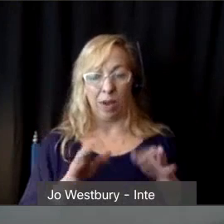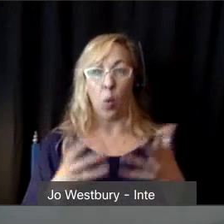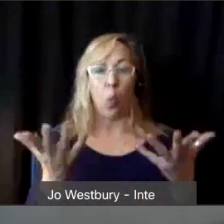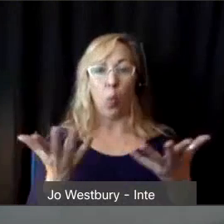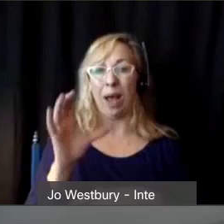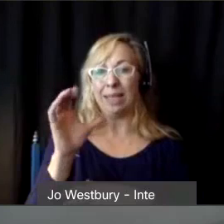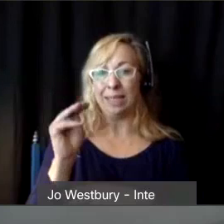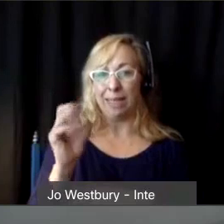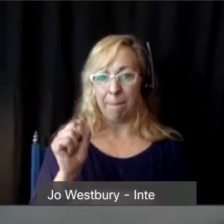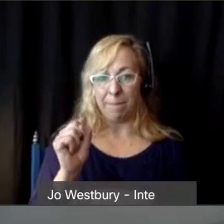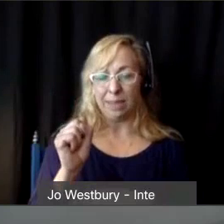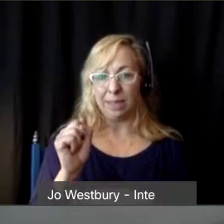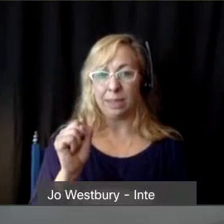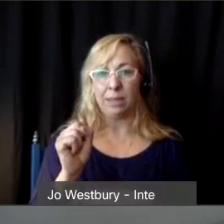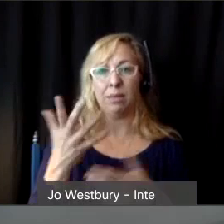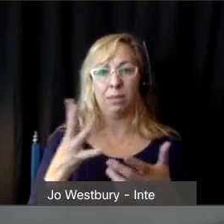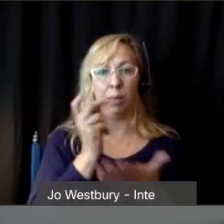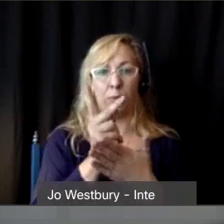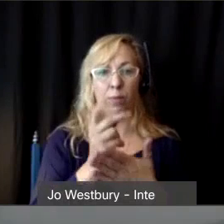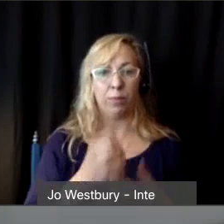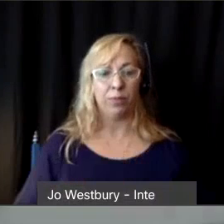Medicare and Medicaid Services.